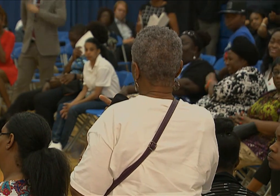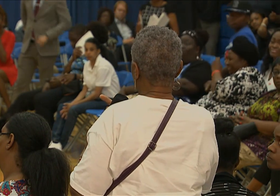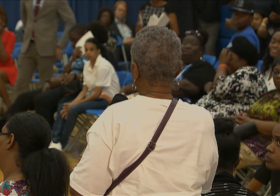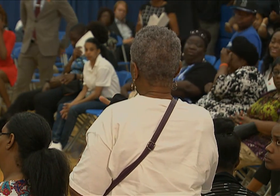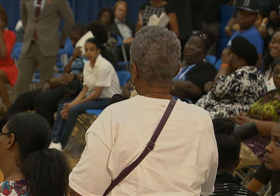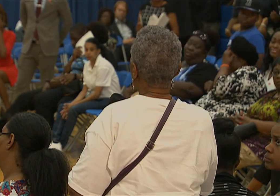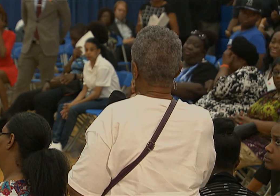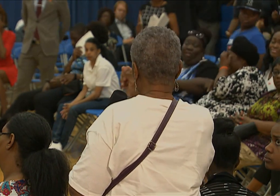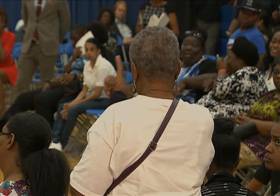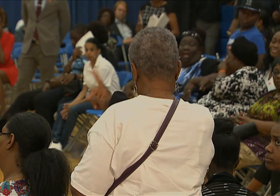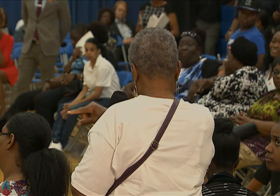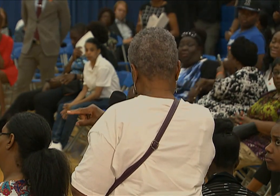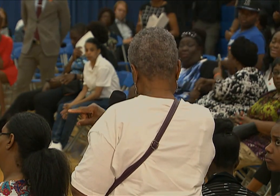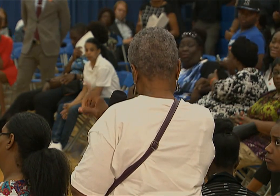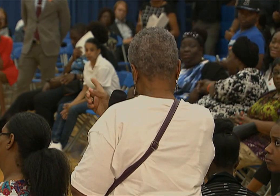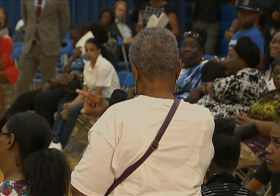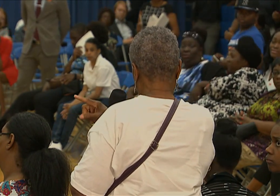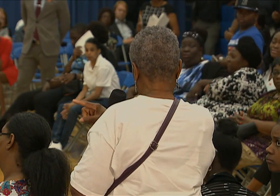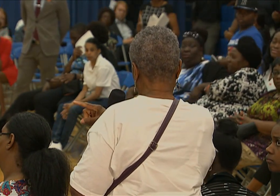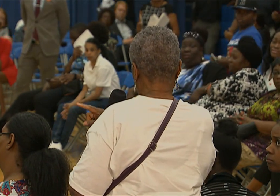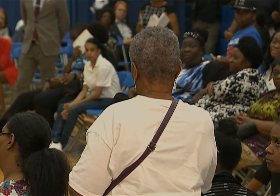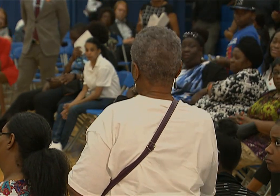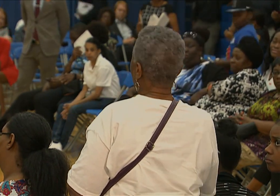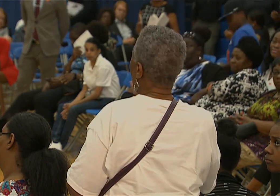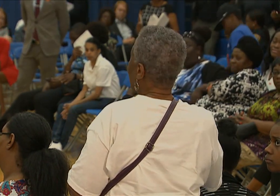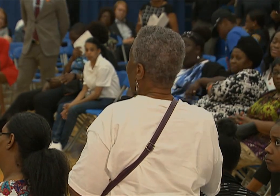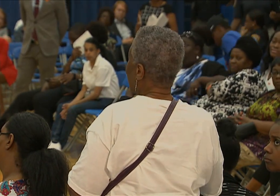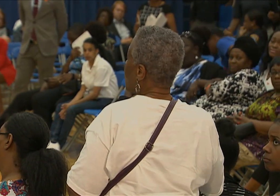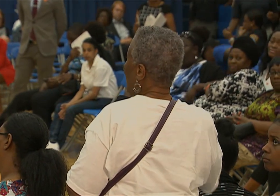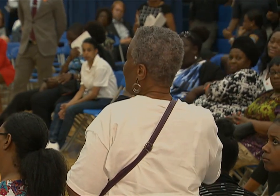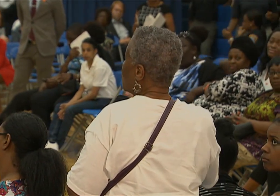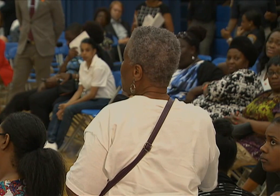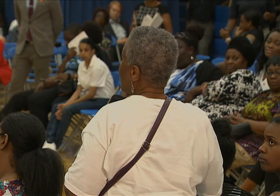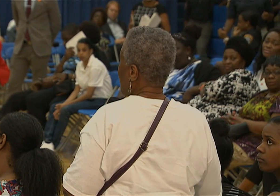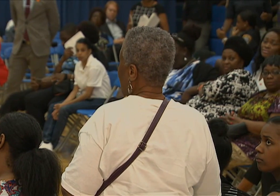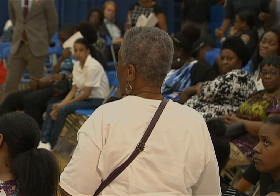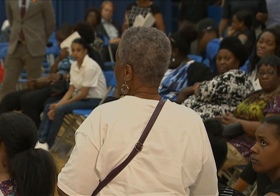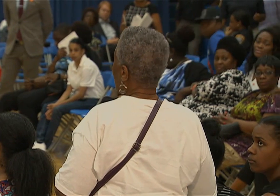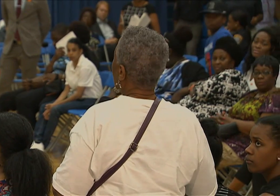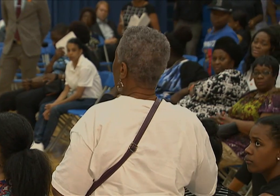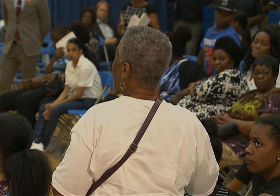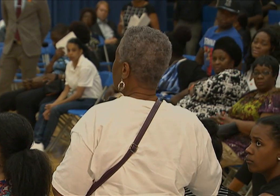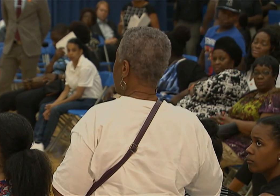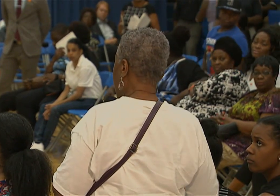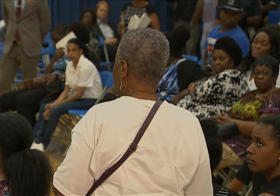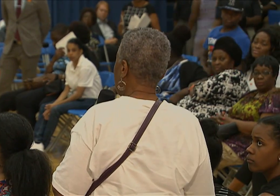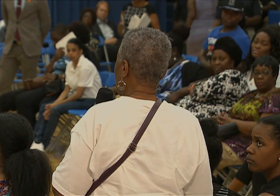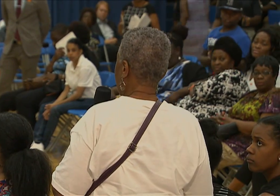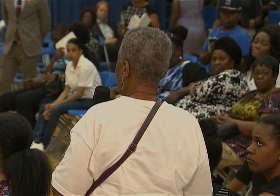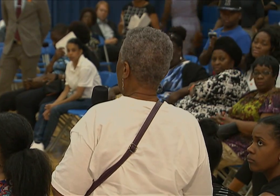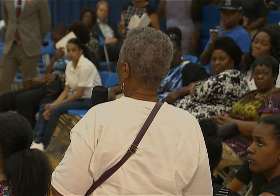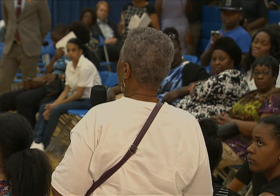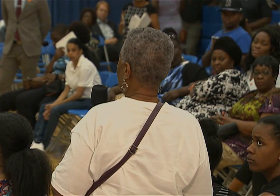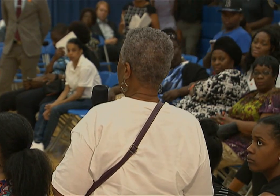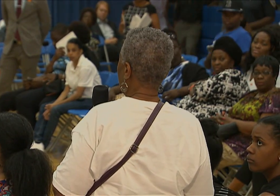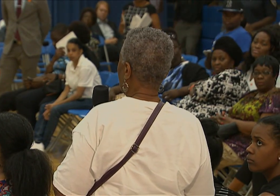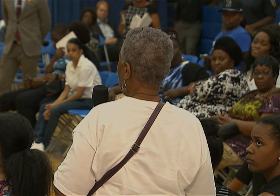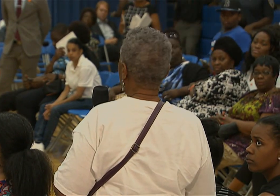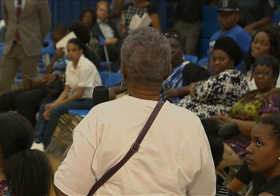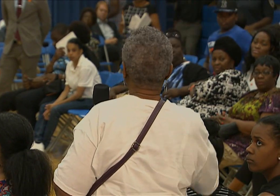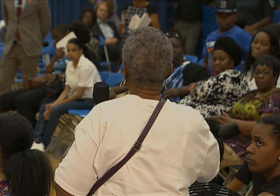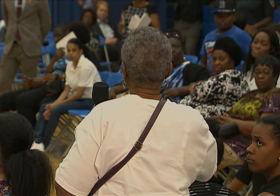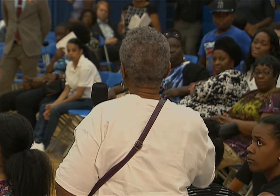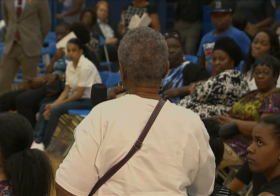visit him in the jail. He only got 23 years. He put 6 bullets in my